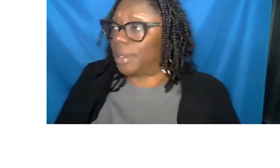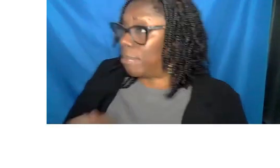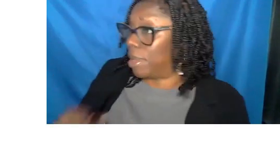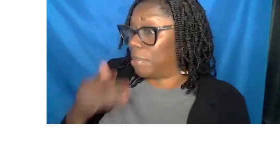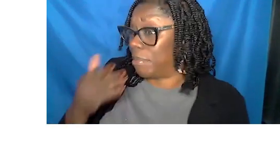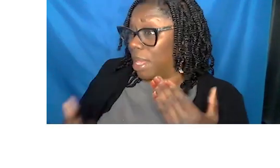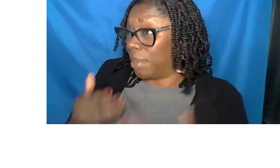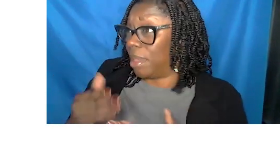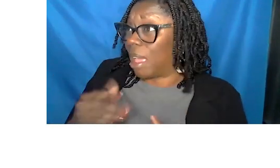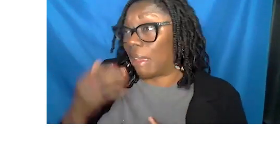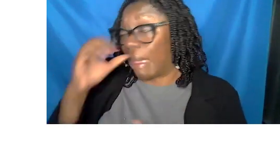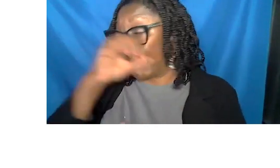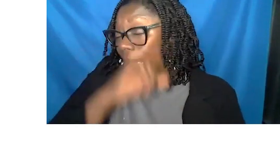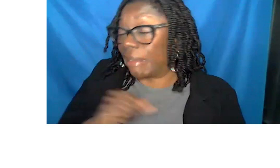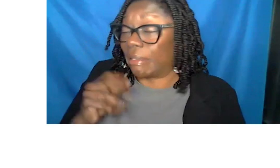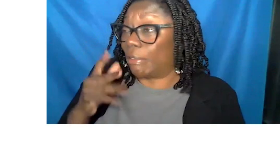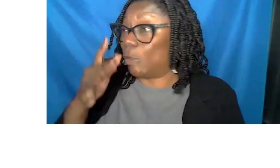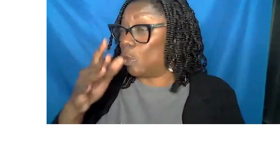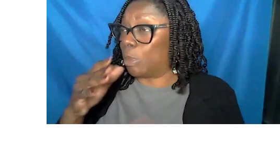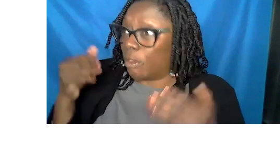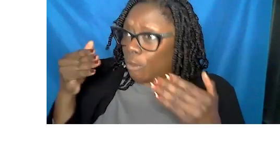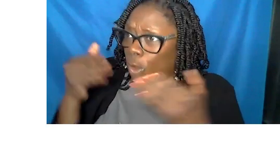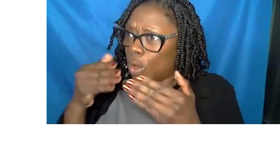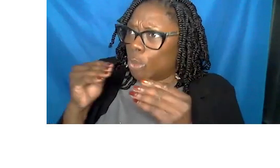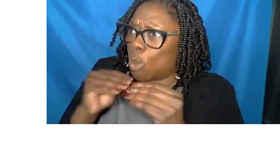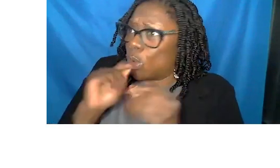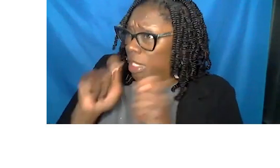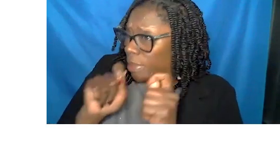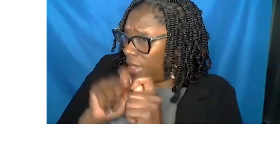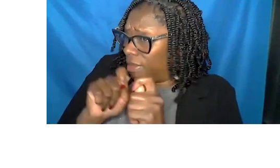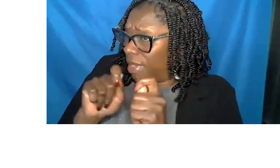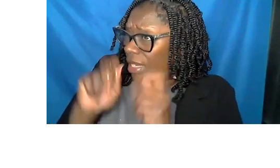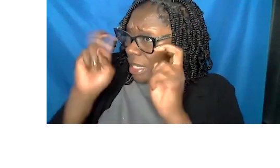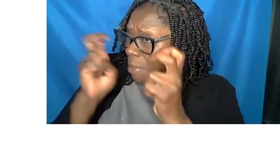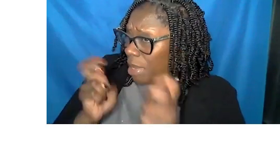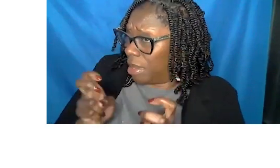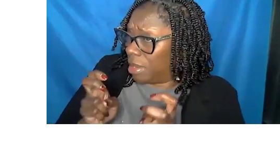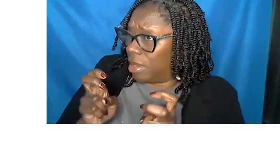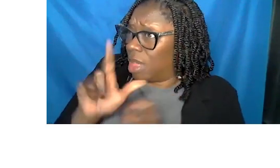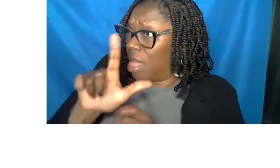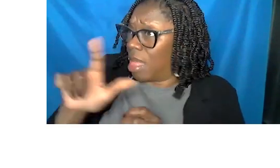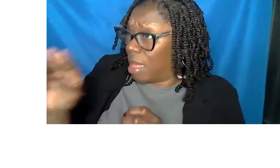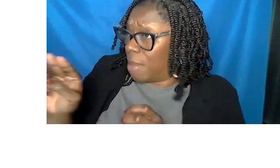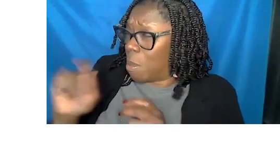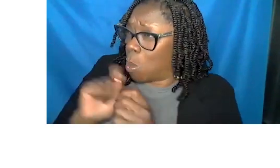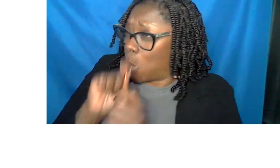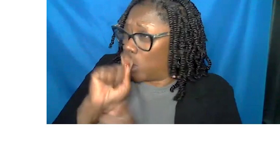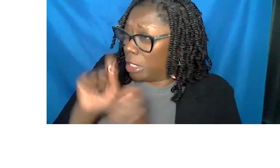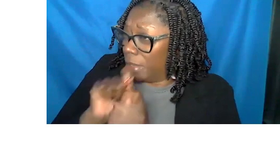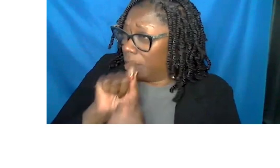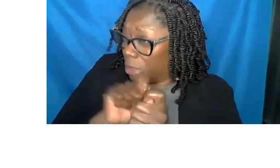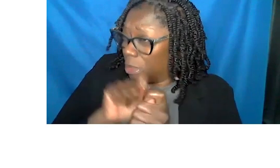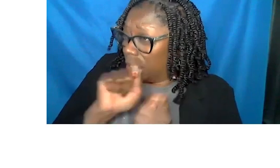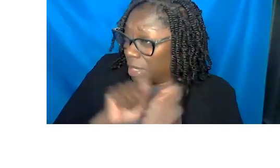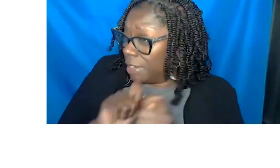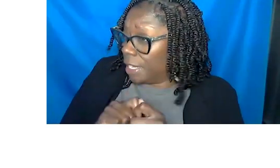they will focus in on specific areas and get large language models in those specific